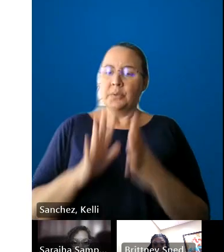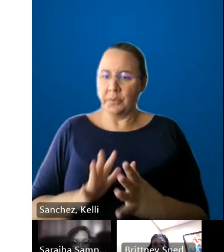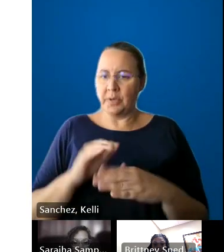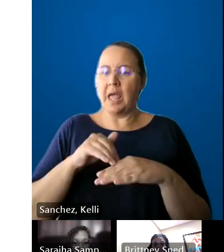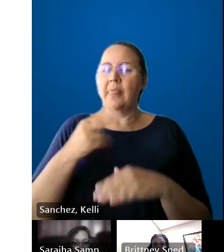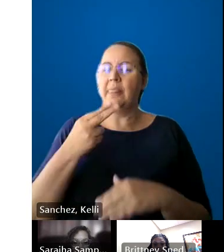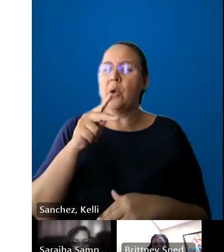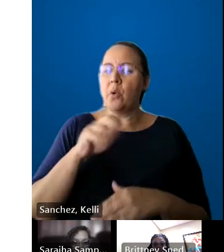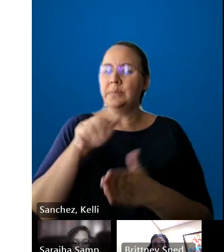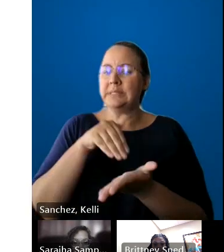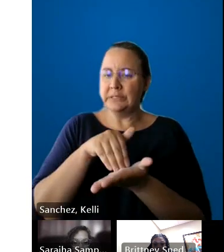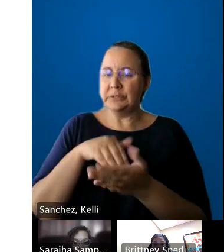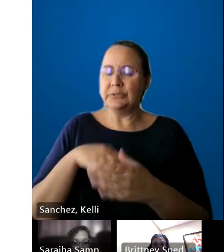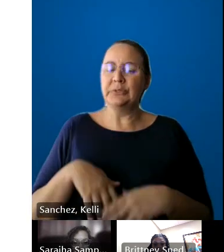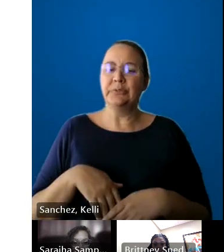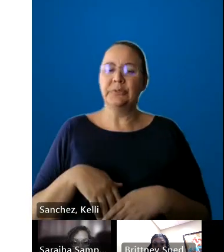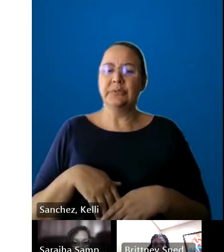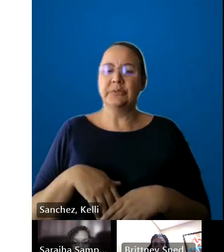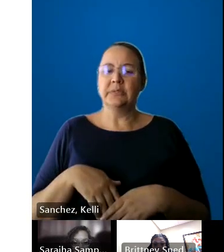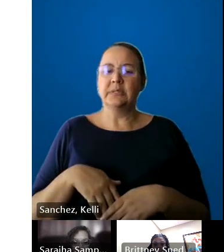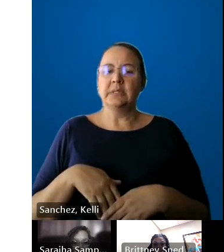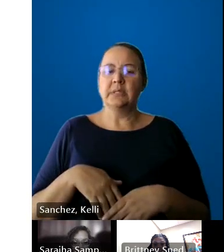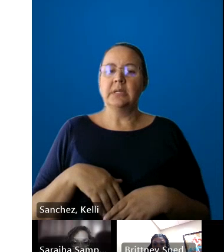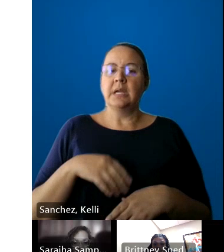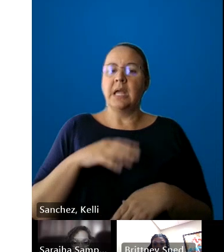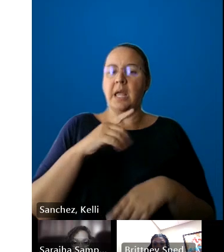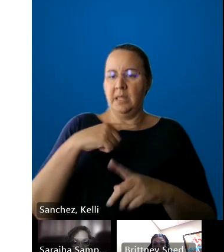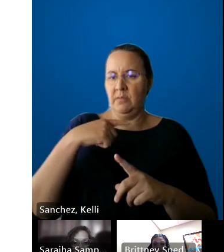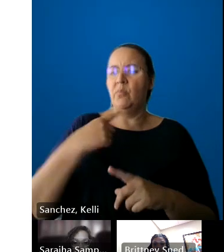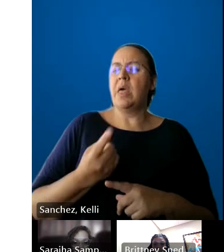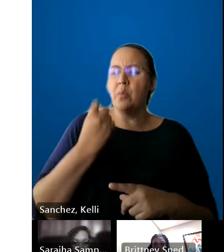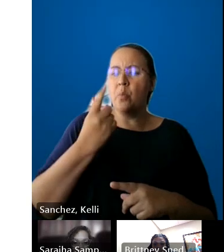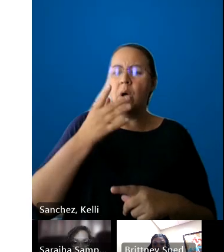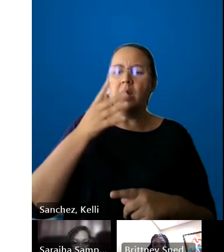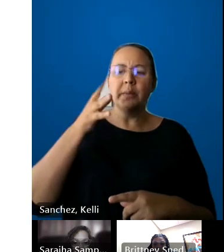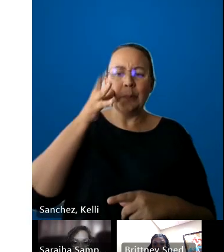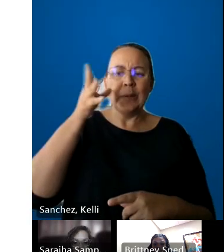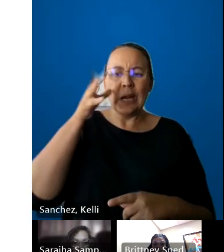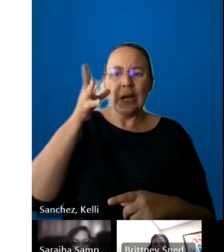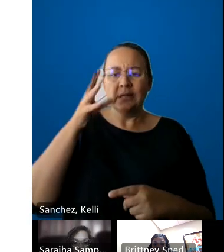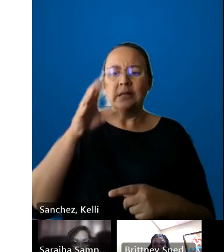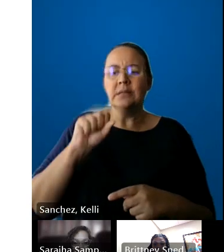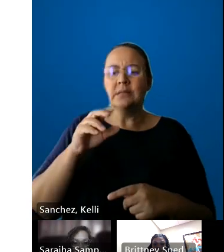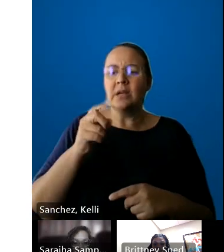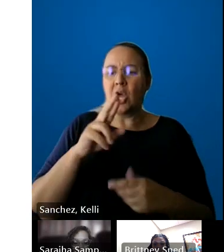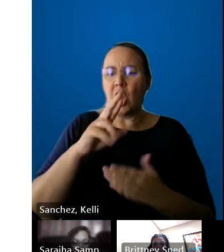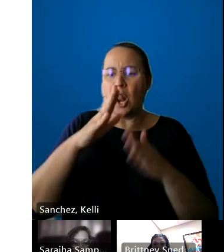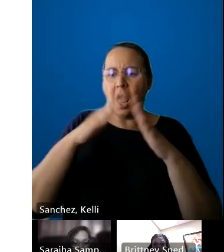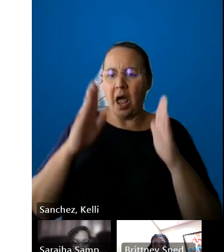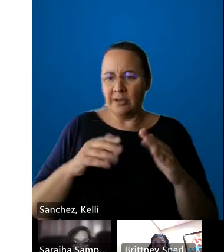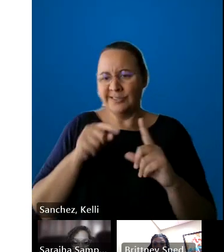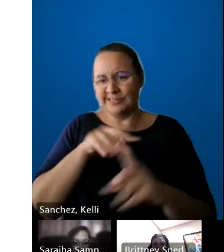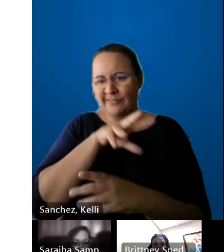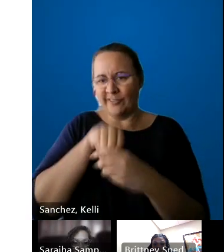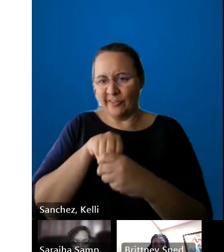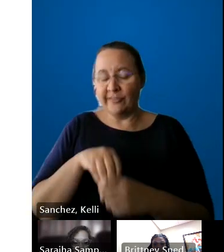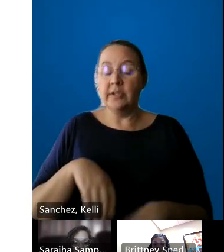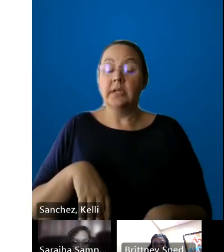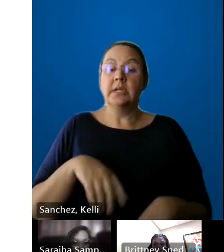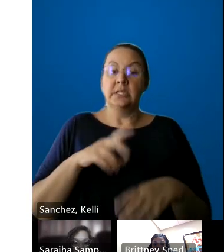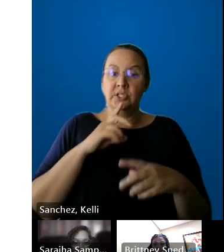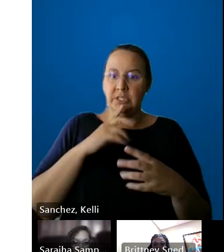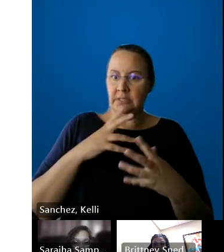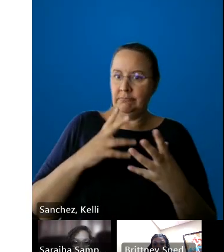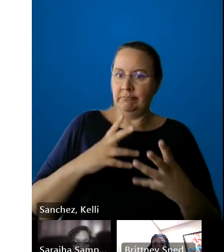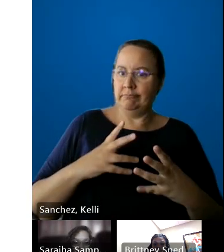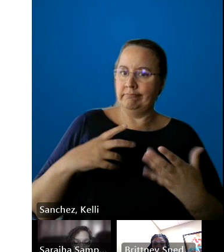Center and One Parent Scholar House. She brings a unique perspective to her work, understanding the challenges and triumphs that will